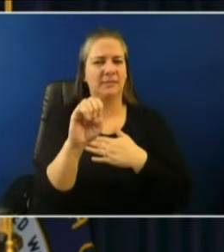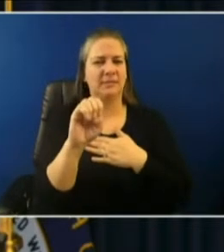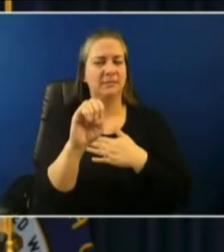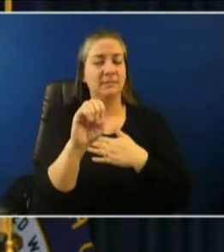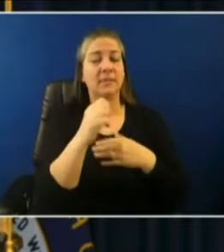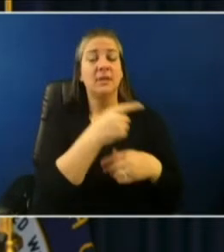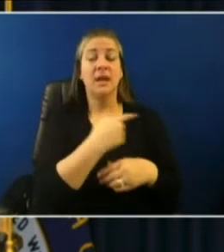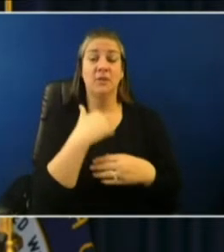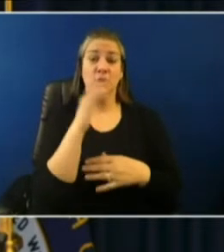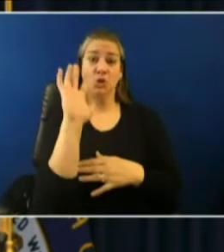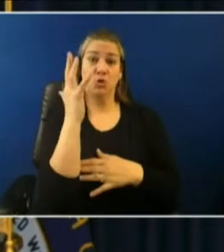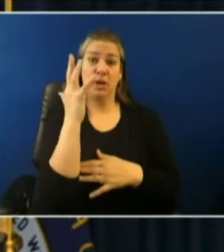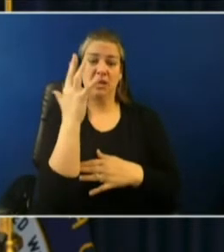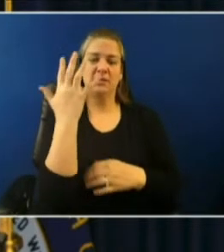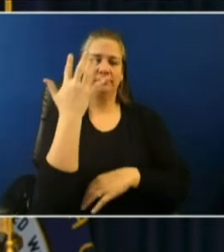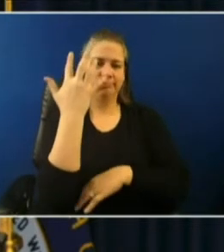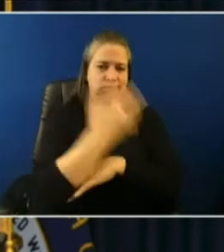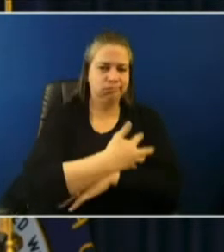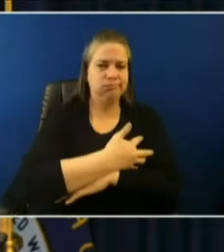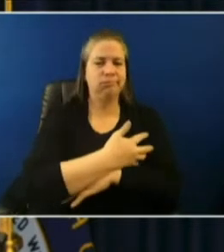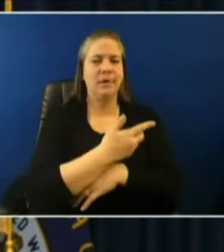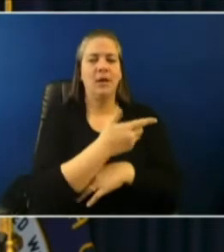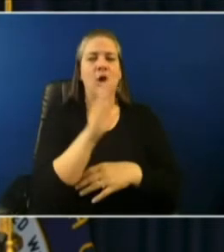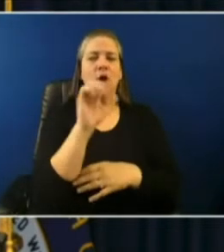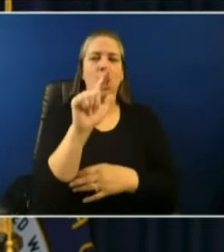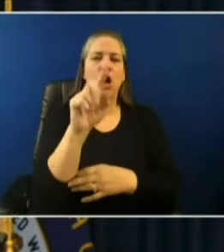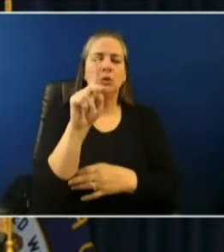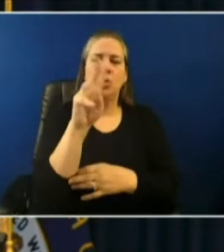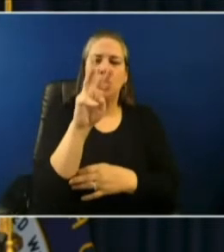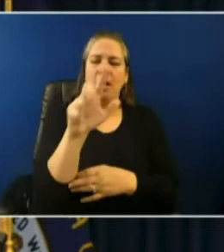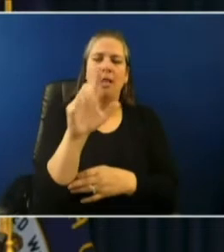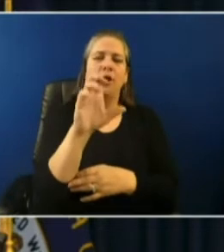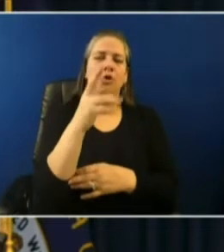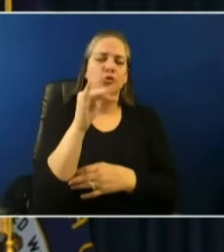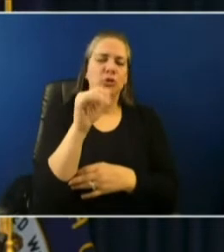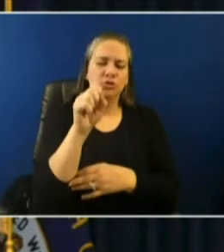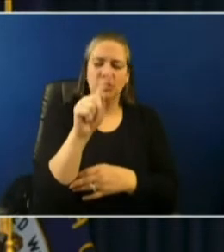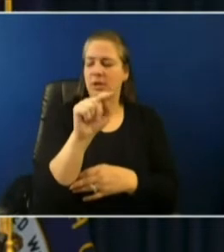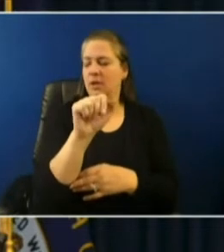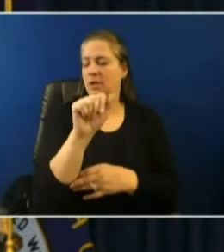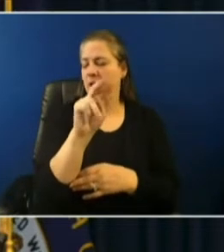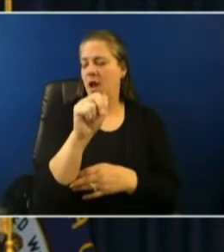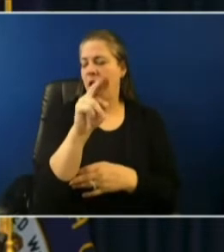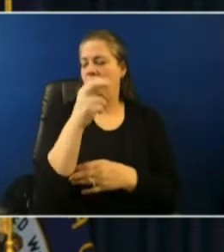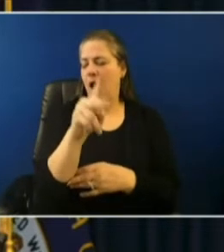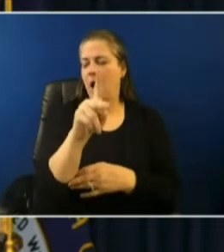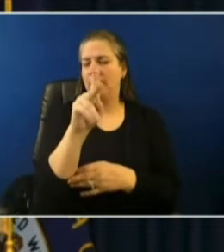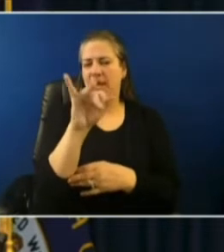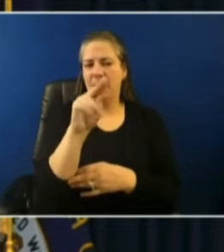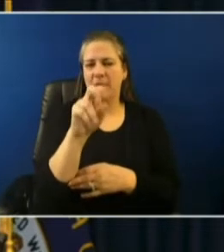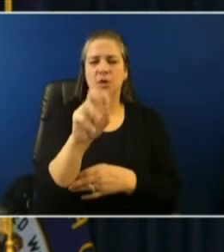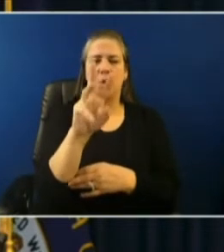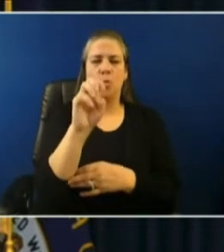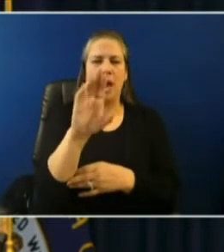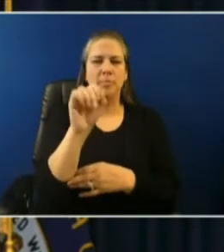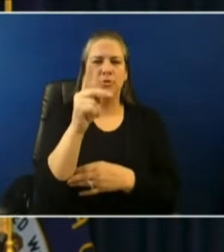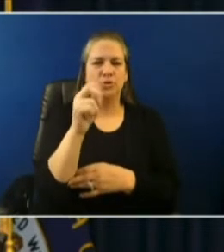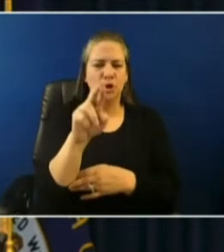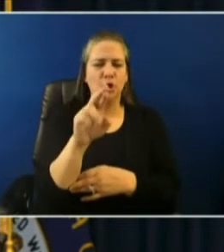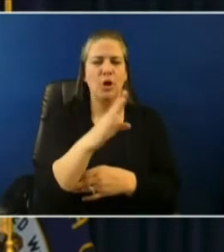these counties: Caldwell, Christian, Hopkins, and Webster. Lyon, just recently, we just got this